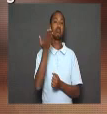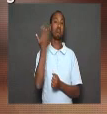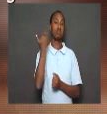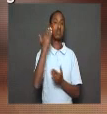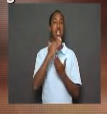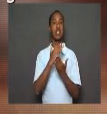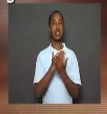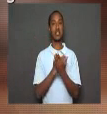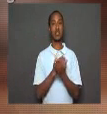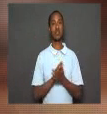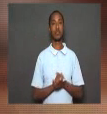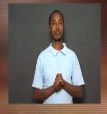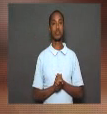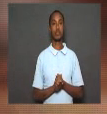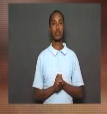lessons.